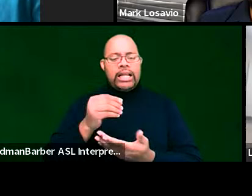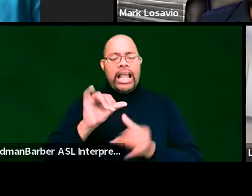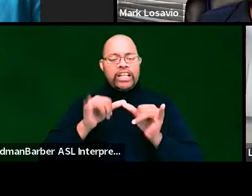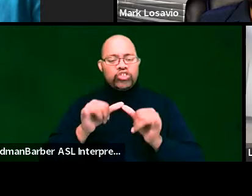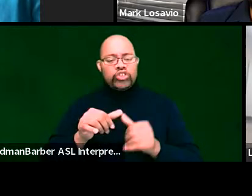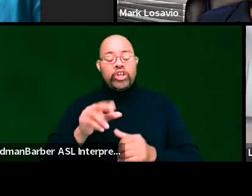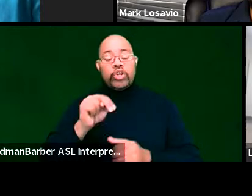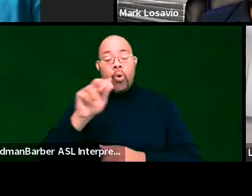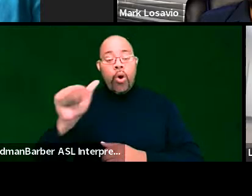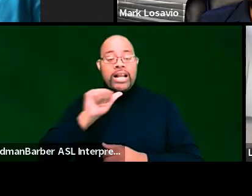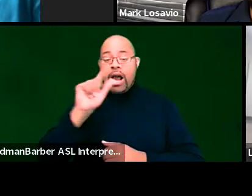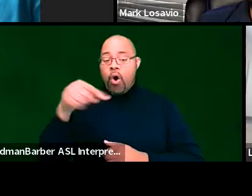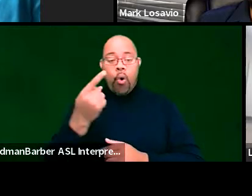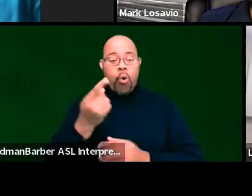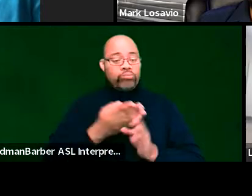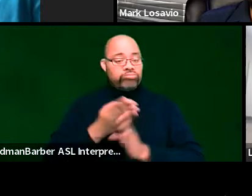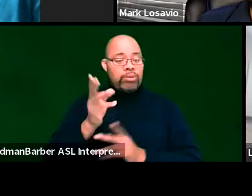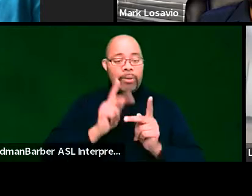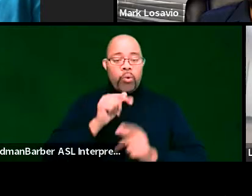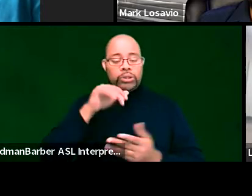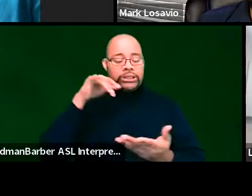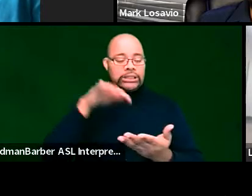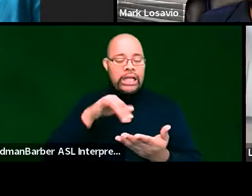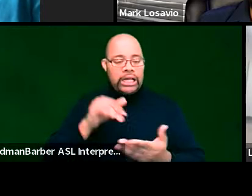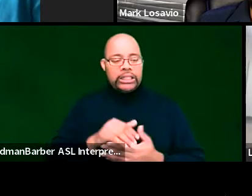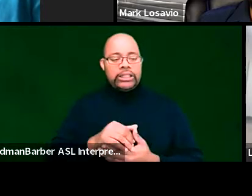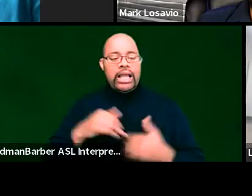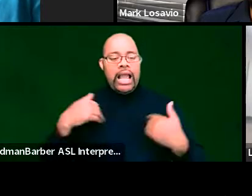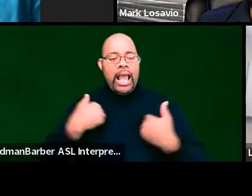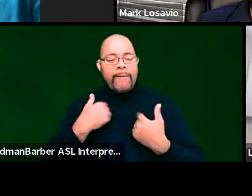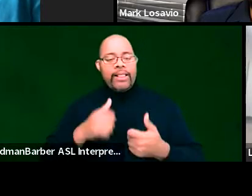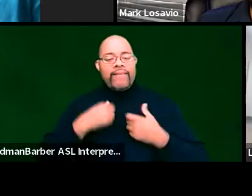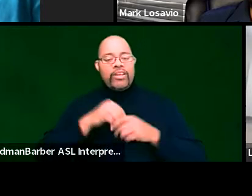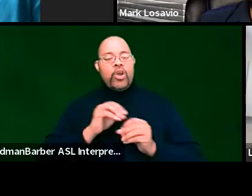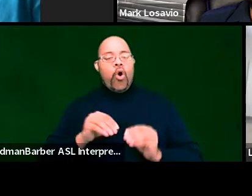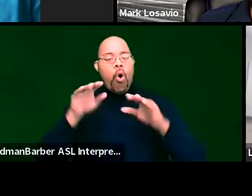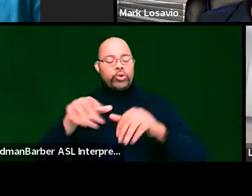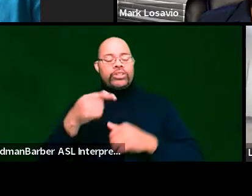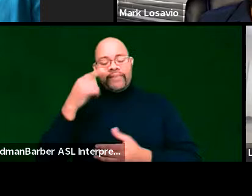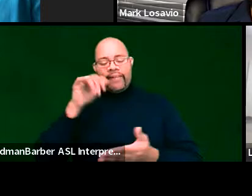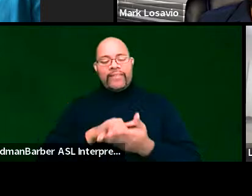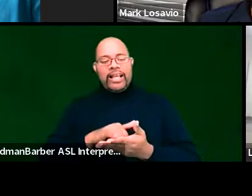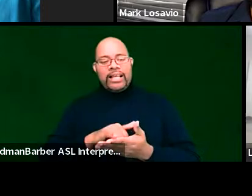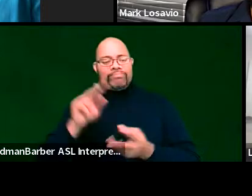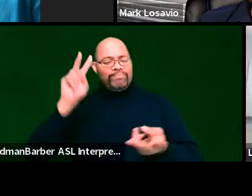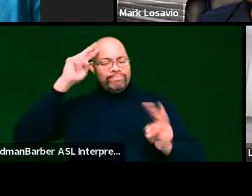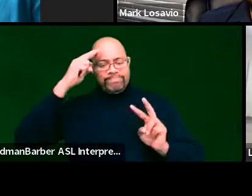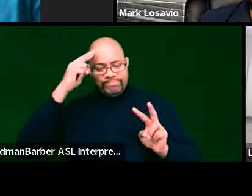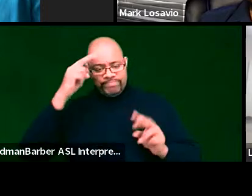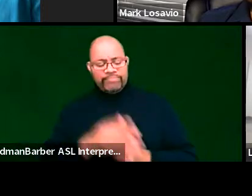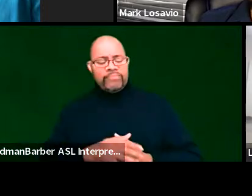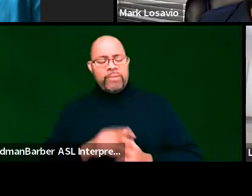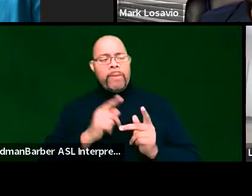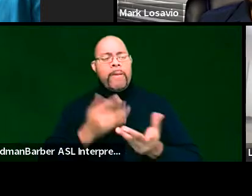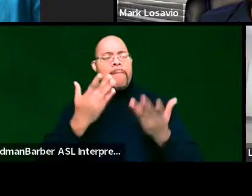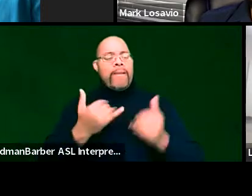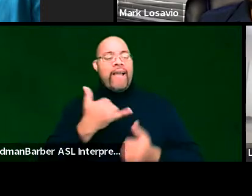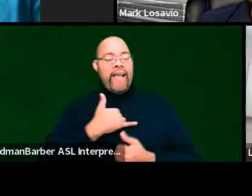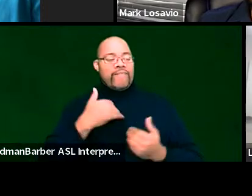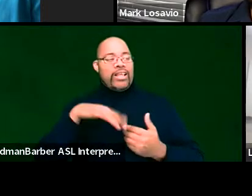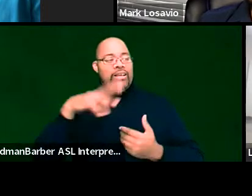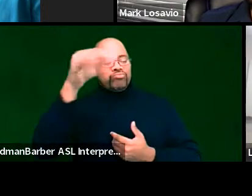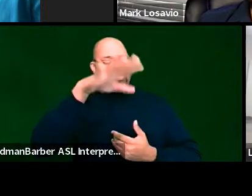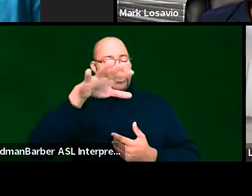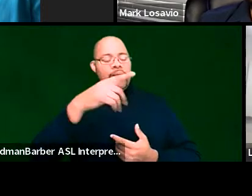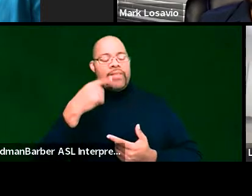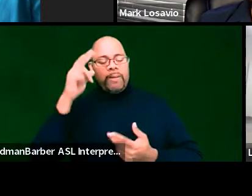not only about people who study animals that live in the ocean. And I think that that's a misconception, right, that people might have. And I think that that's